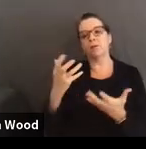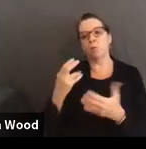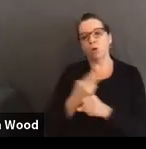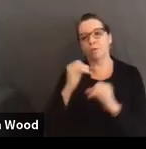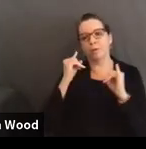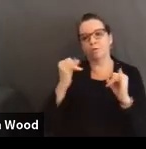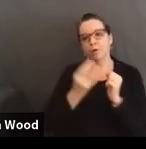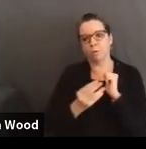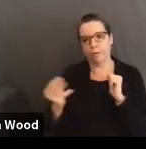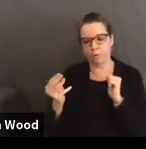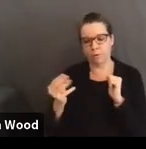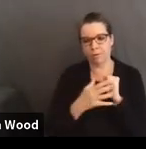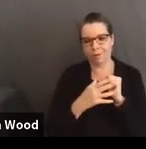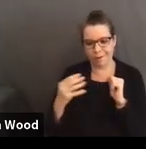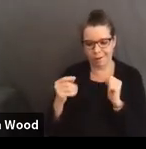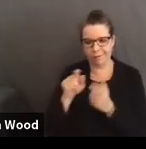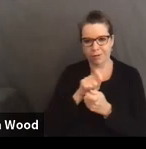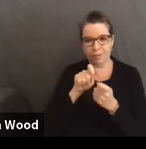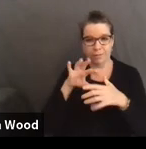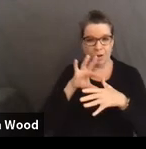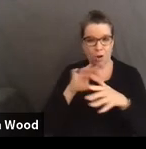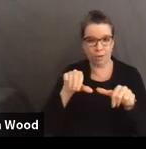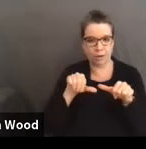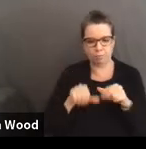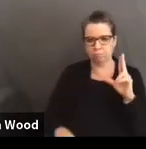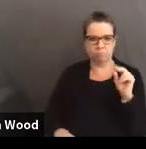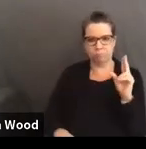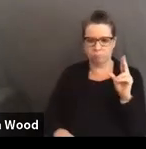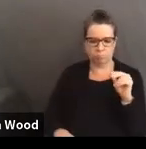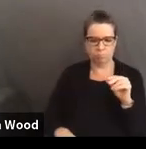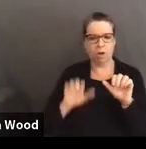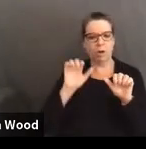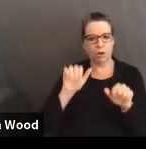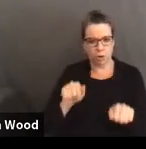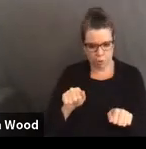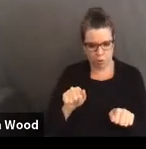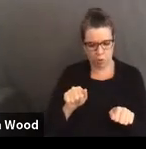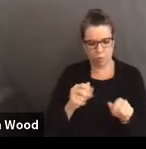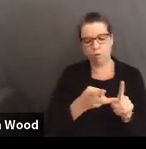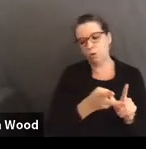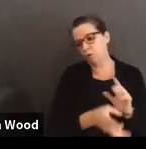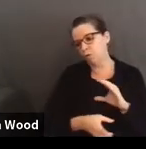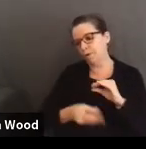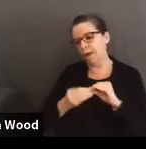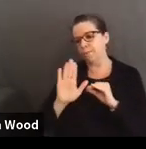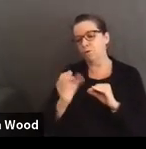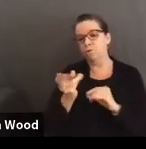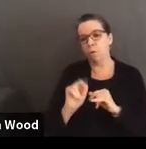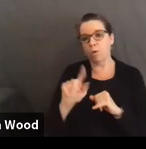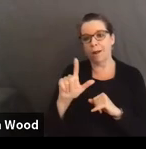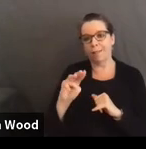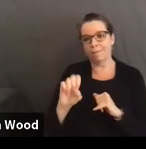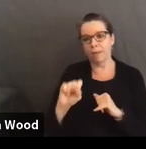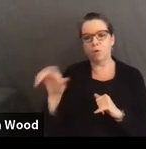instructional materials and specific content? No. You can actually bring these into your own LMS or other